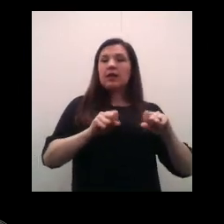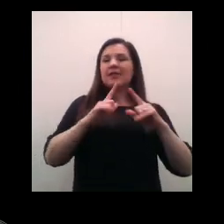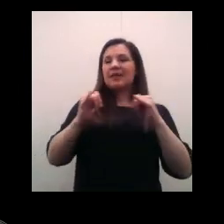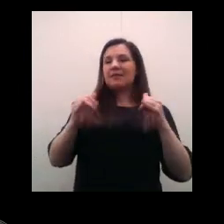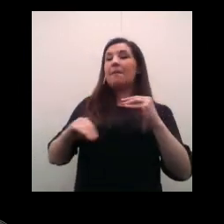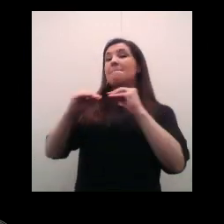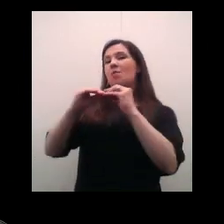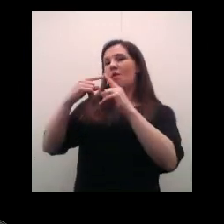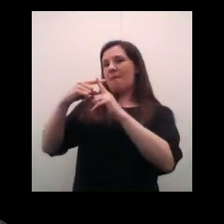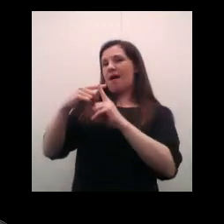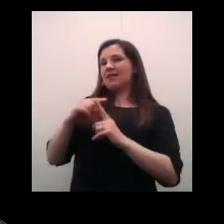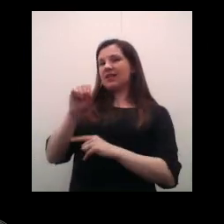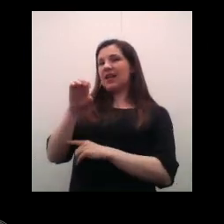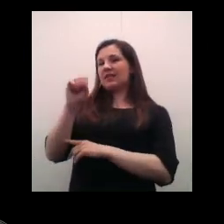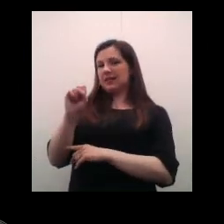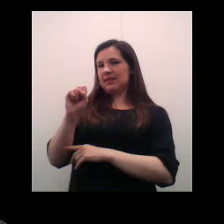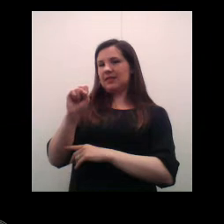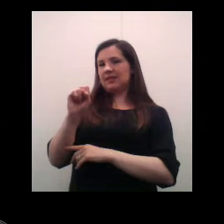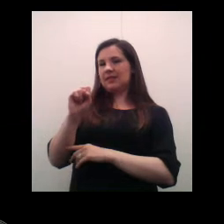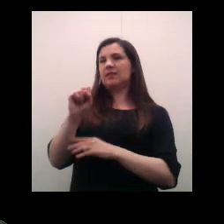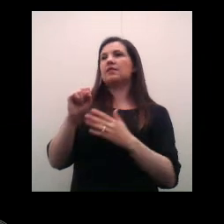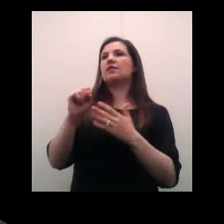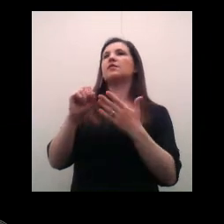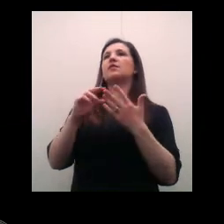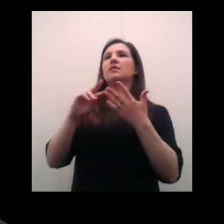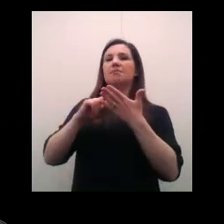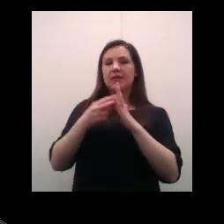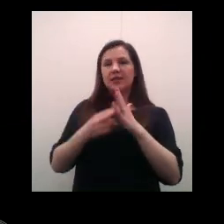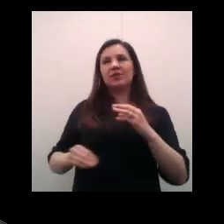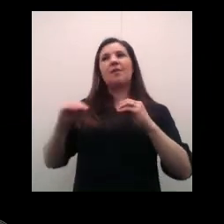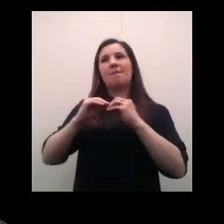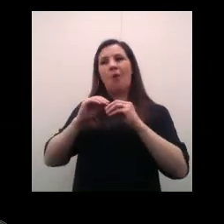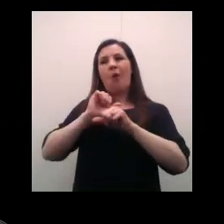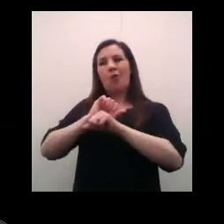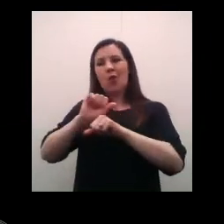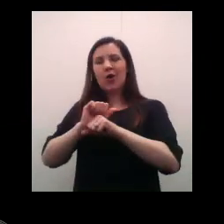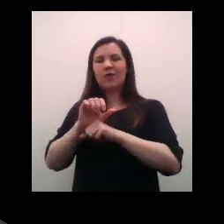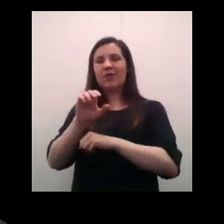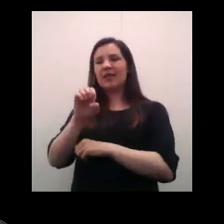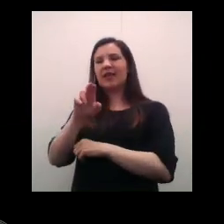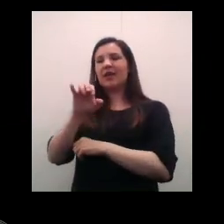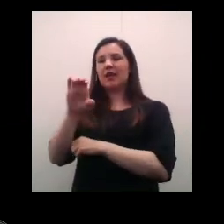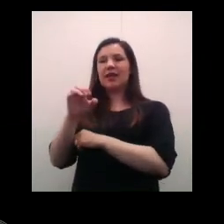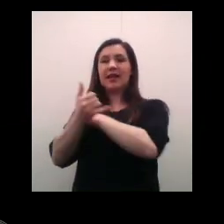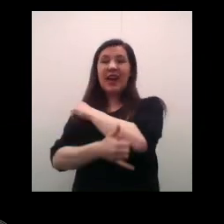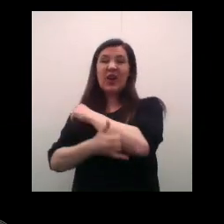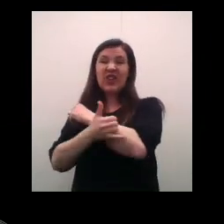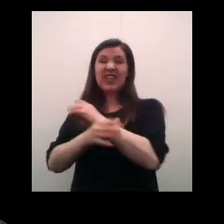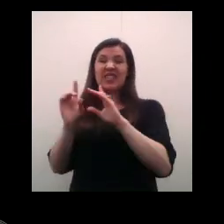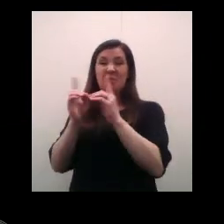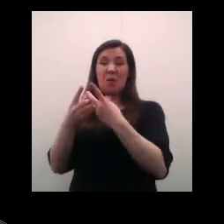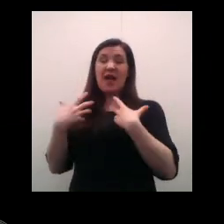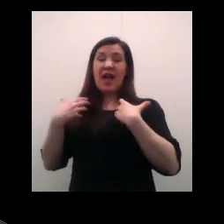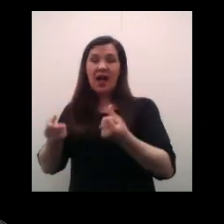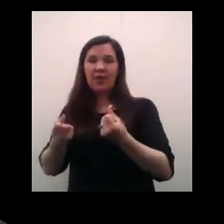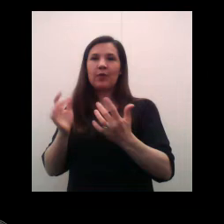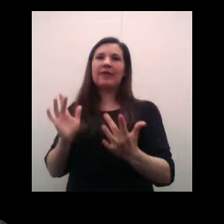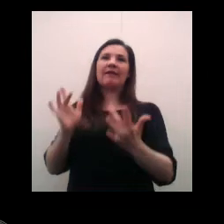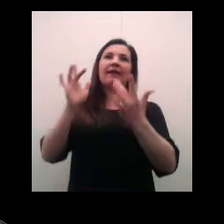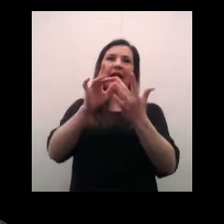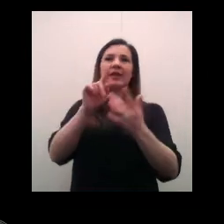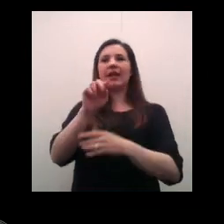more positive cases, which means that's more work for Erie County Department of Health with regard to contact tracing and everything that's associated with